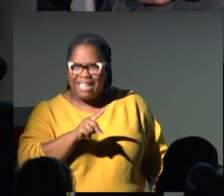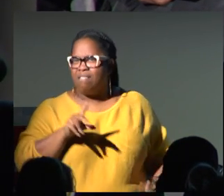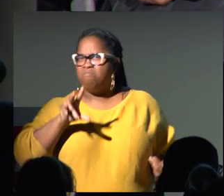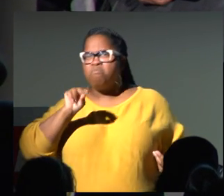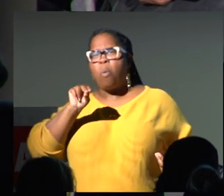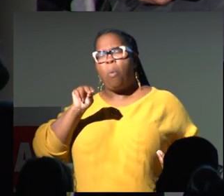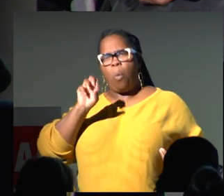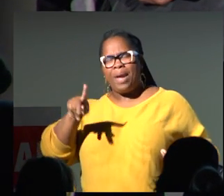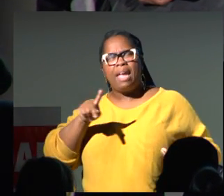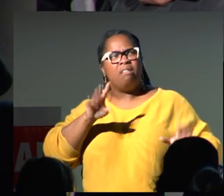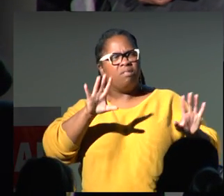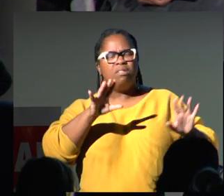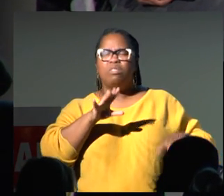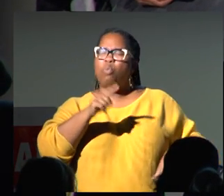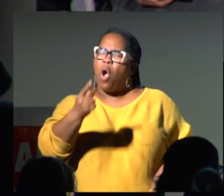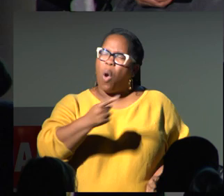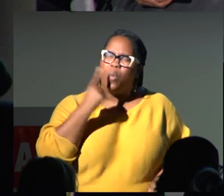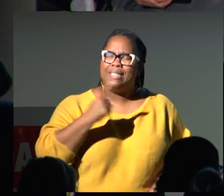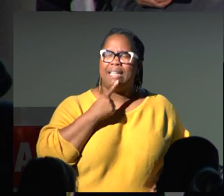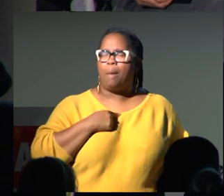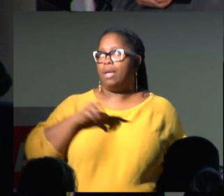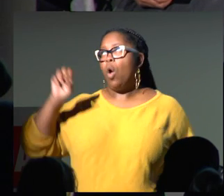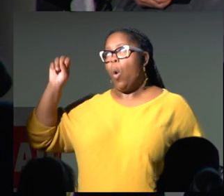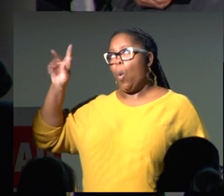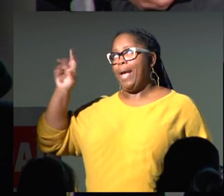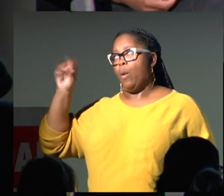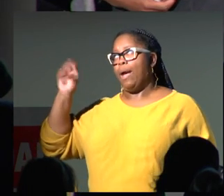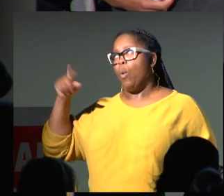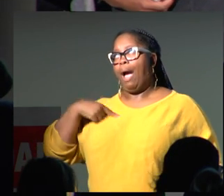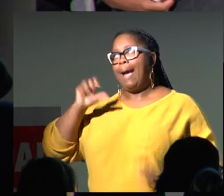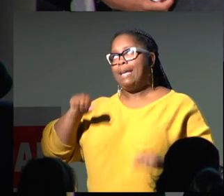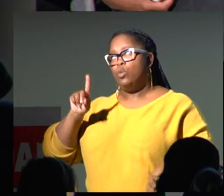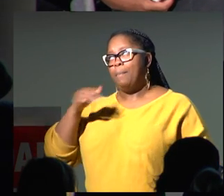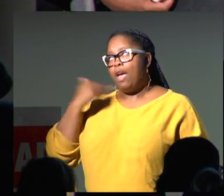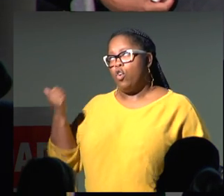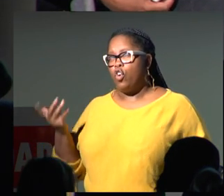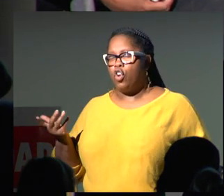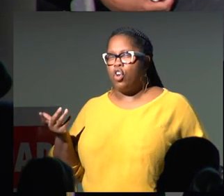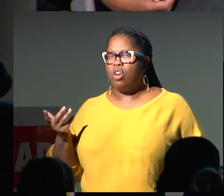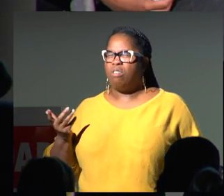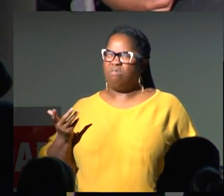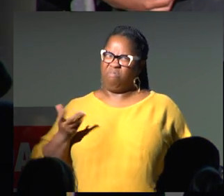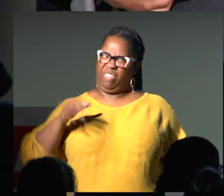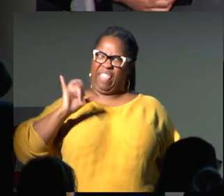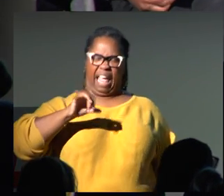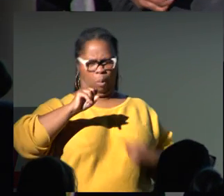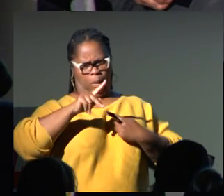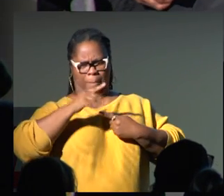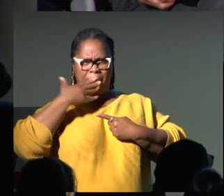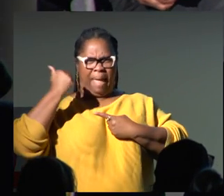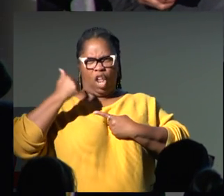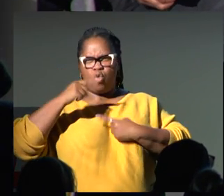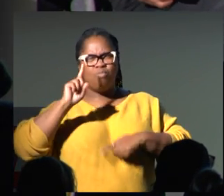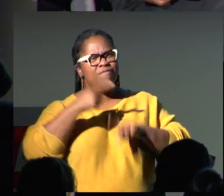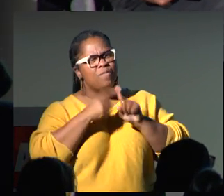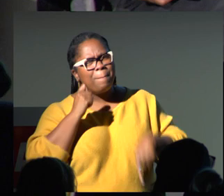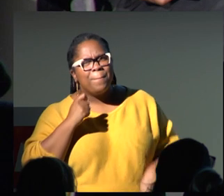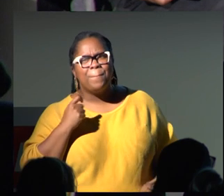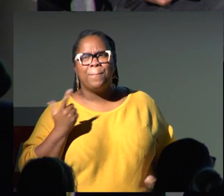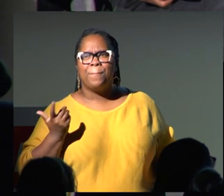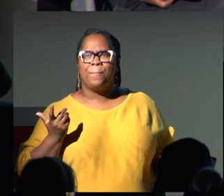okay. You always say, hold on, I want to say this. You always say to me, they're okay, and I can do better. Mm-hmm. So where does that come from? I'm